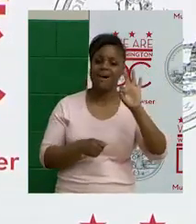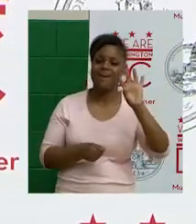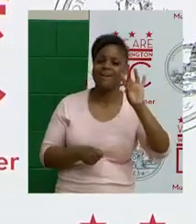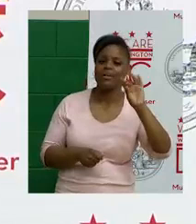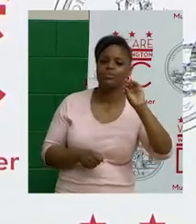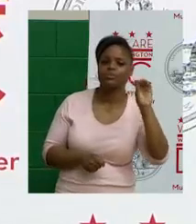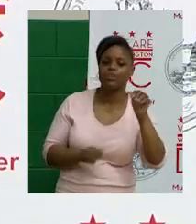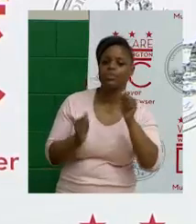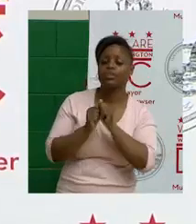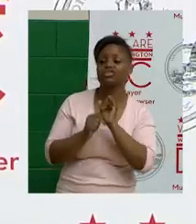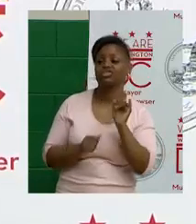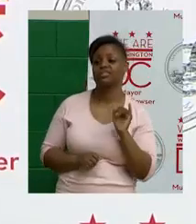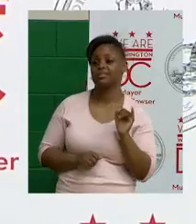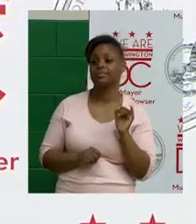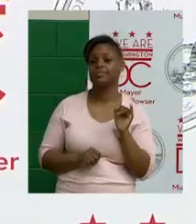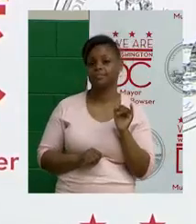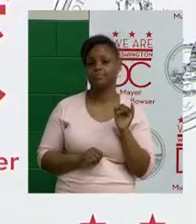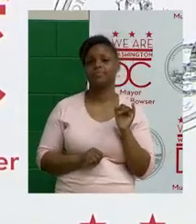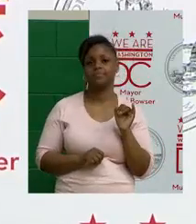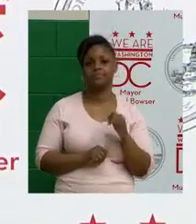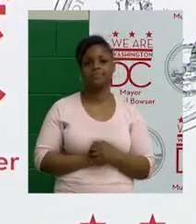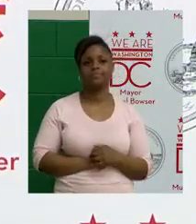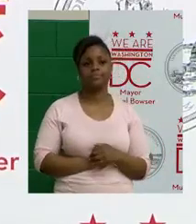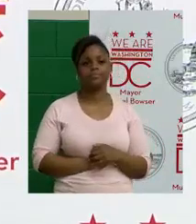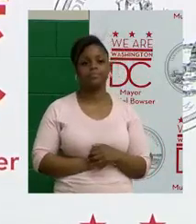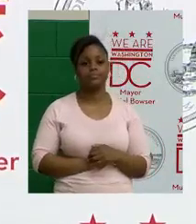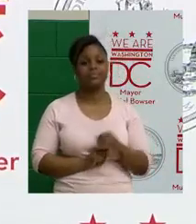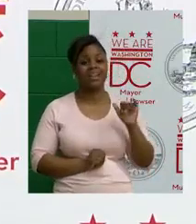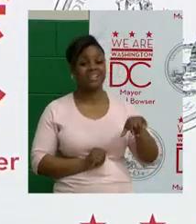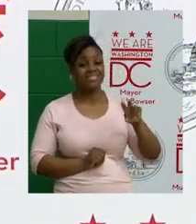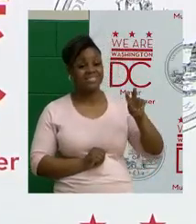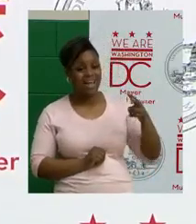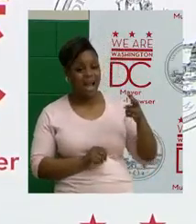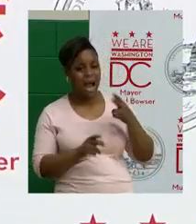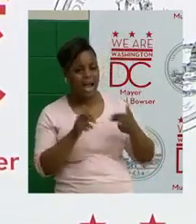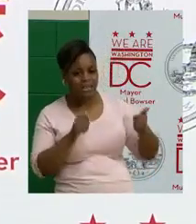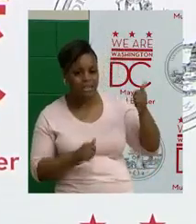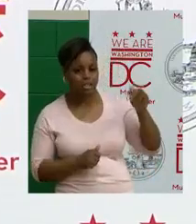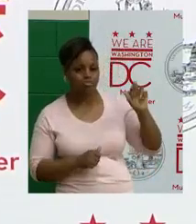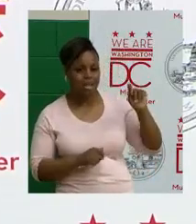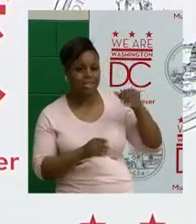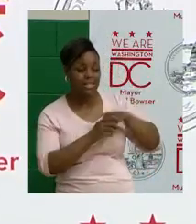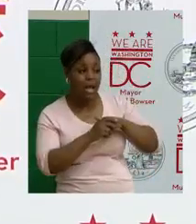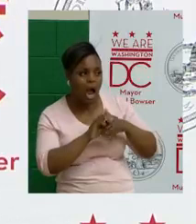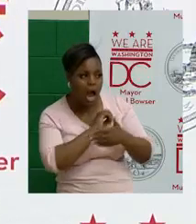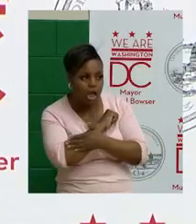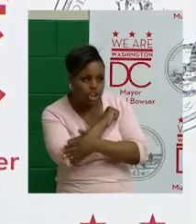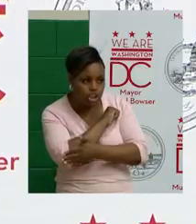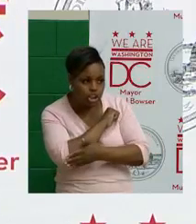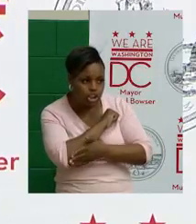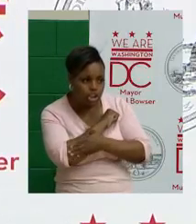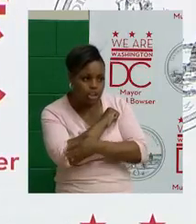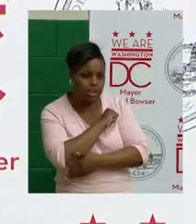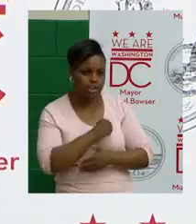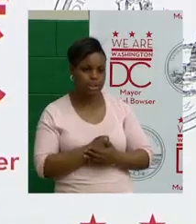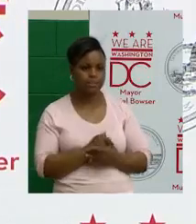health insurance. That is the second highest rate in the country. If we're going to continue,